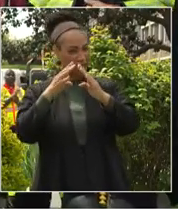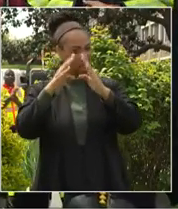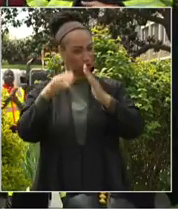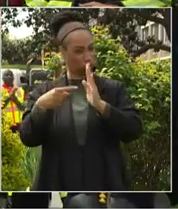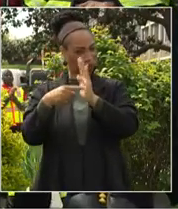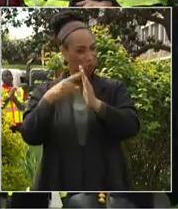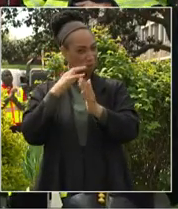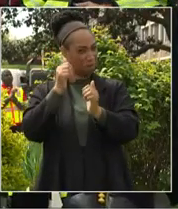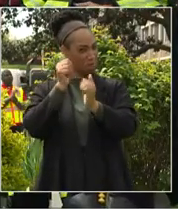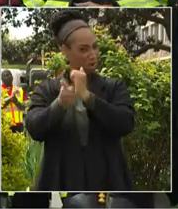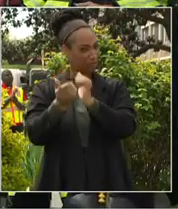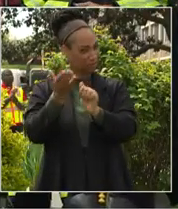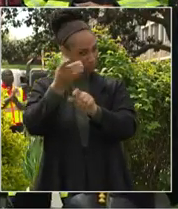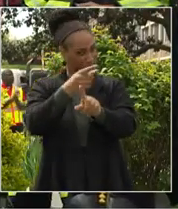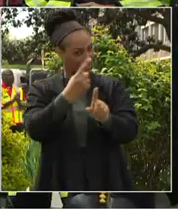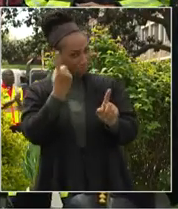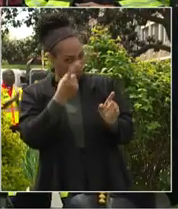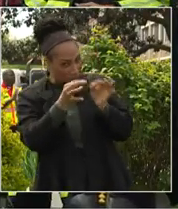yet?